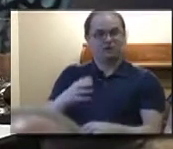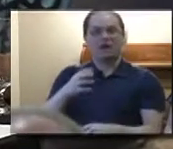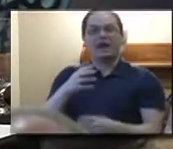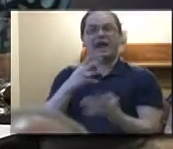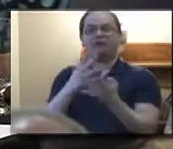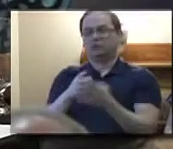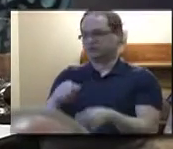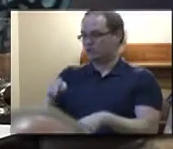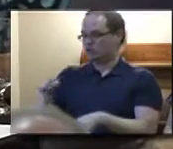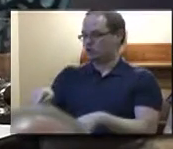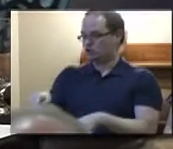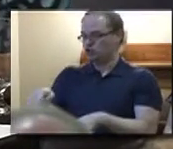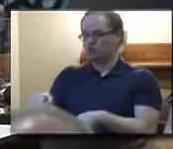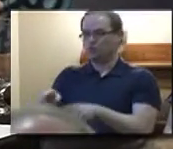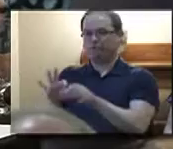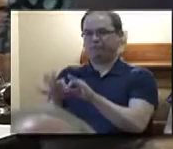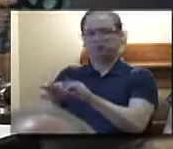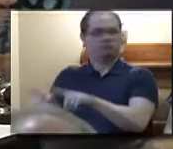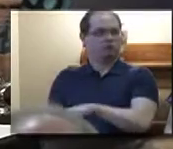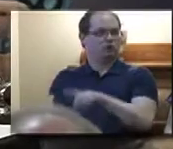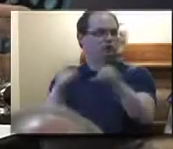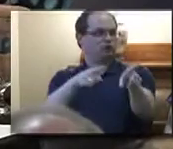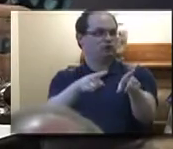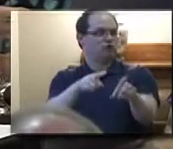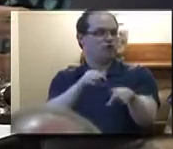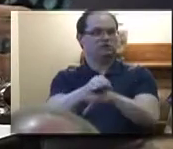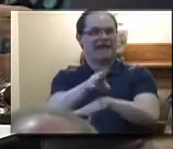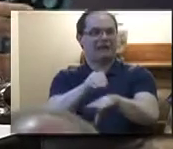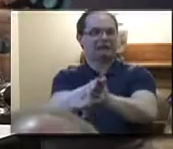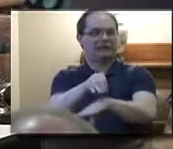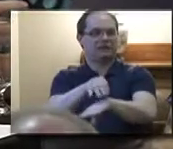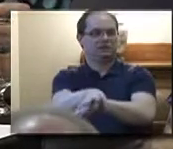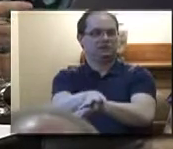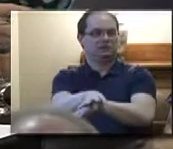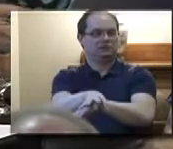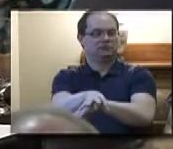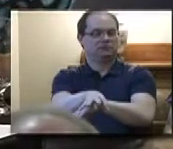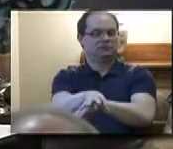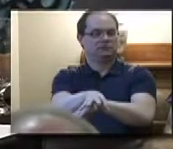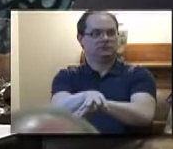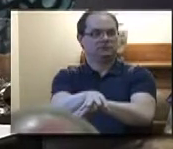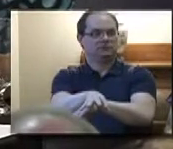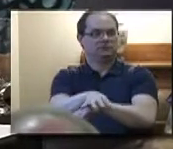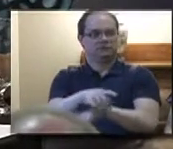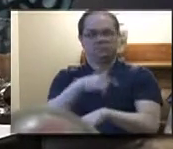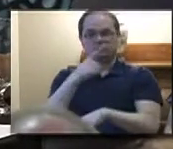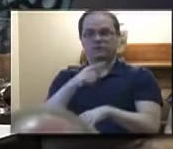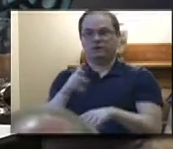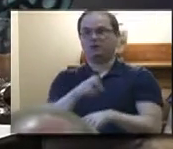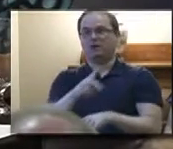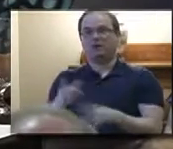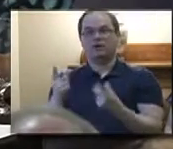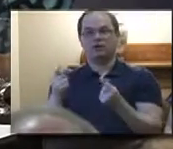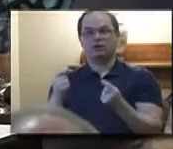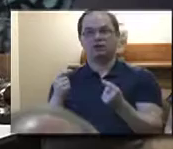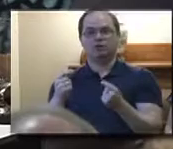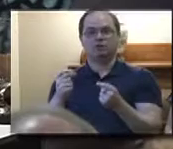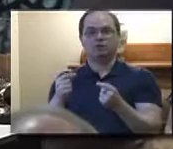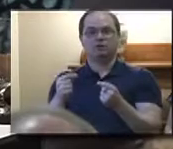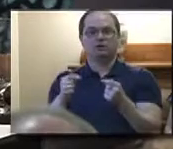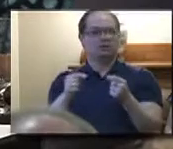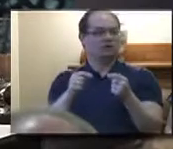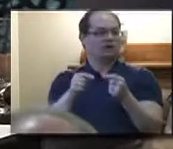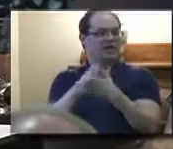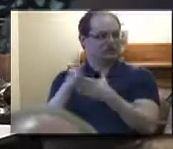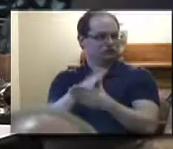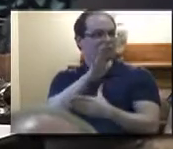sent the hearing buddy, along to the counseling session. And so when the hearing buddy got back, what did he do? Blah,